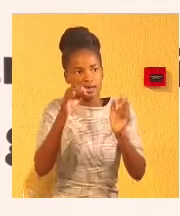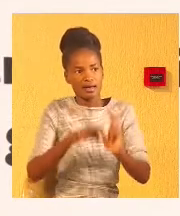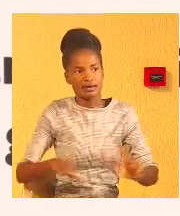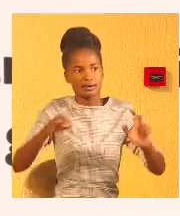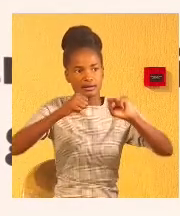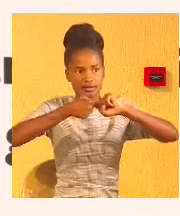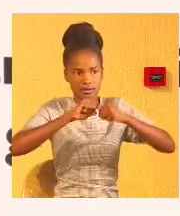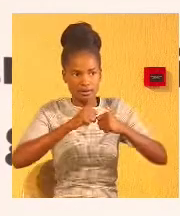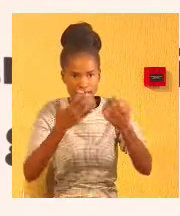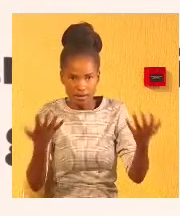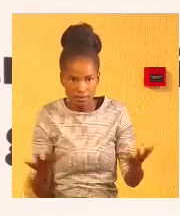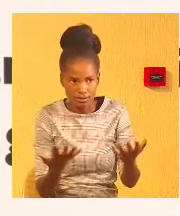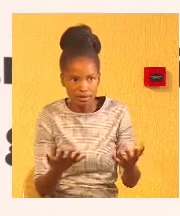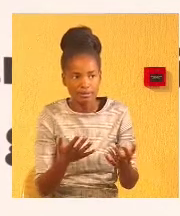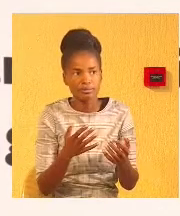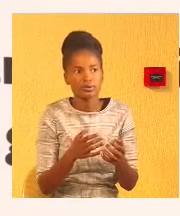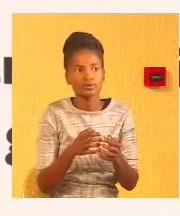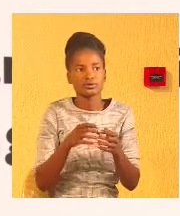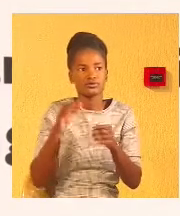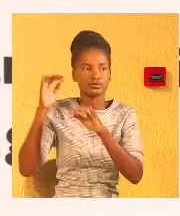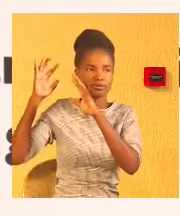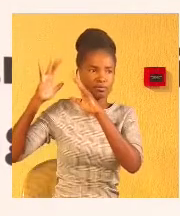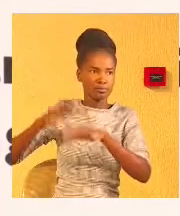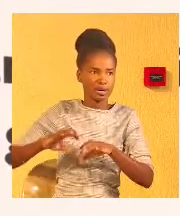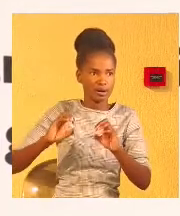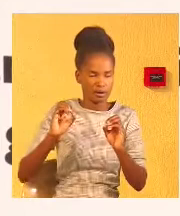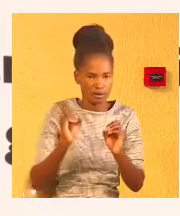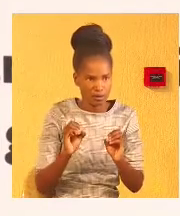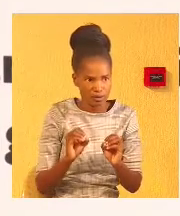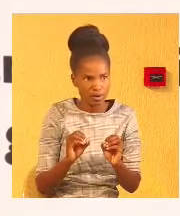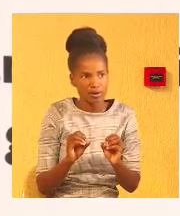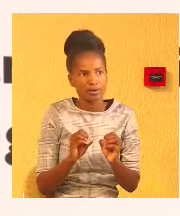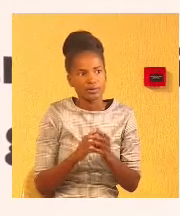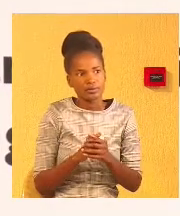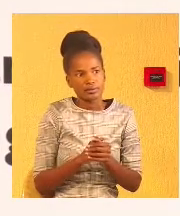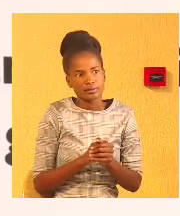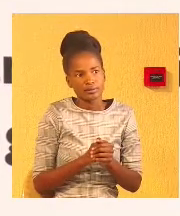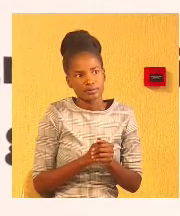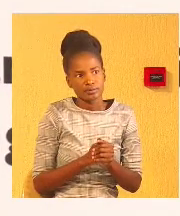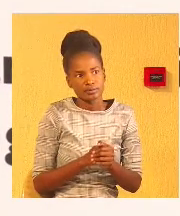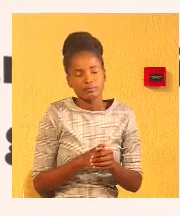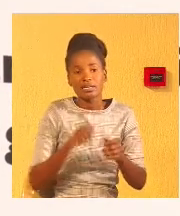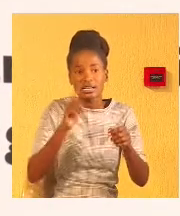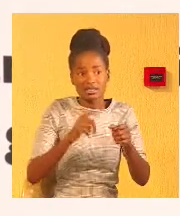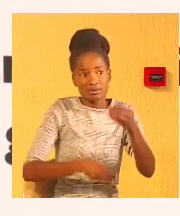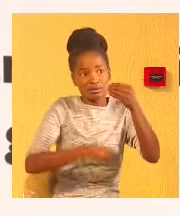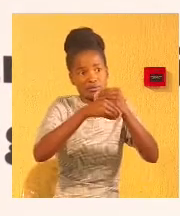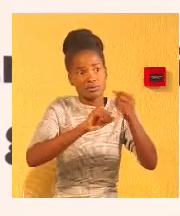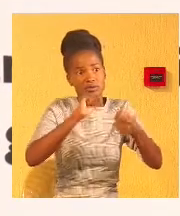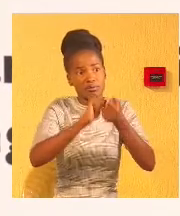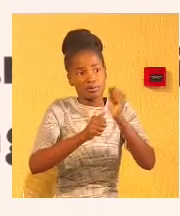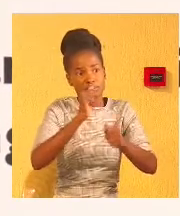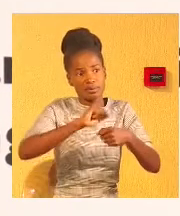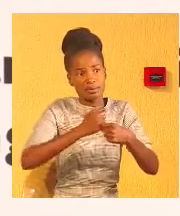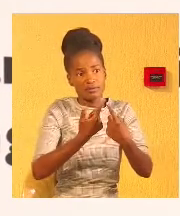because of the protracted droughts, but also it will face some problems because of COVID.